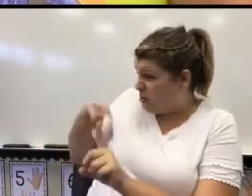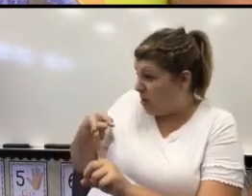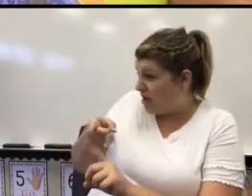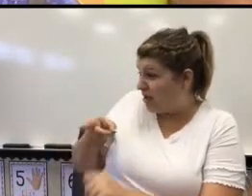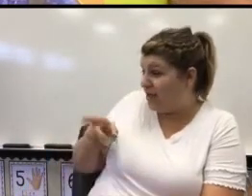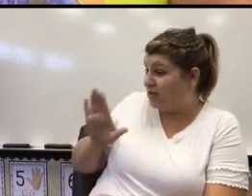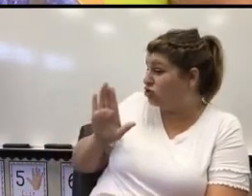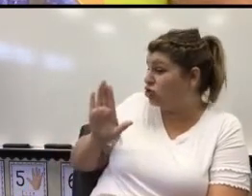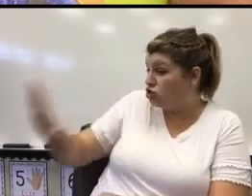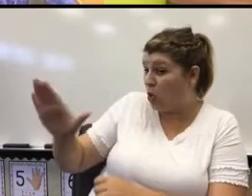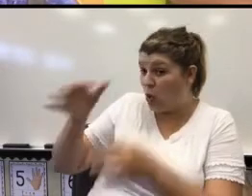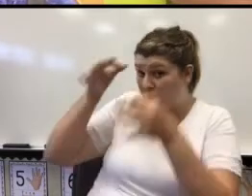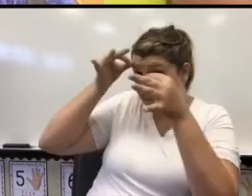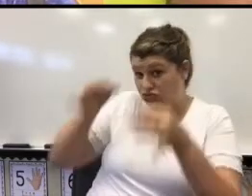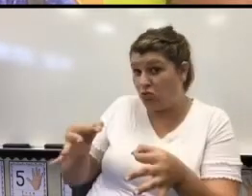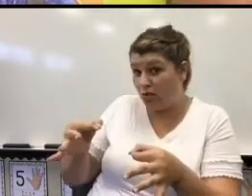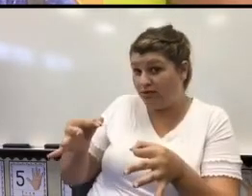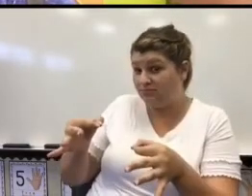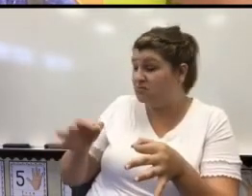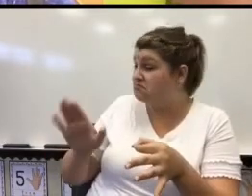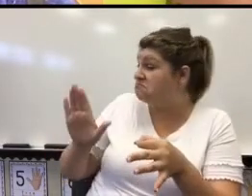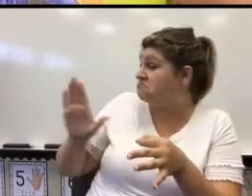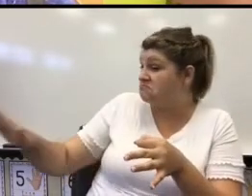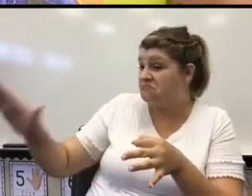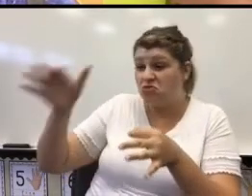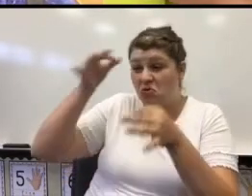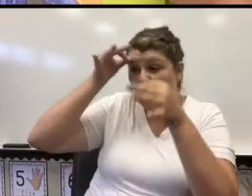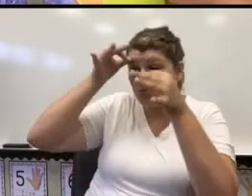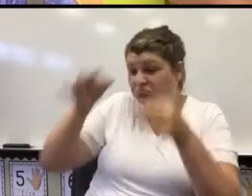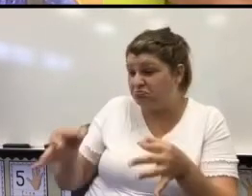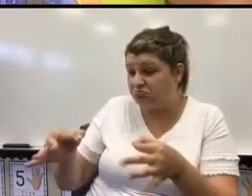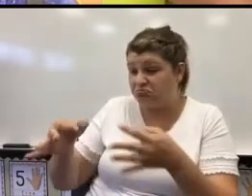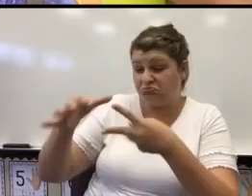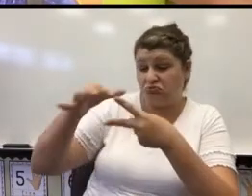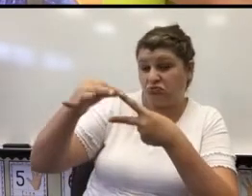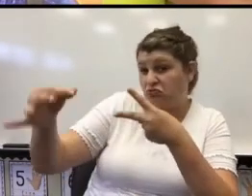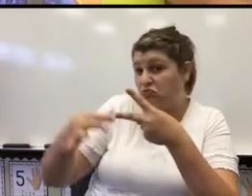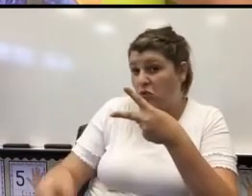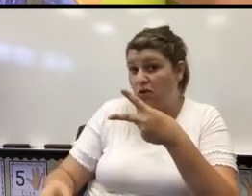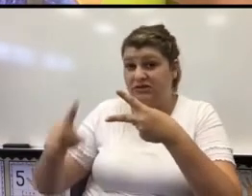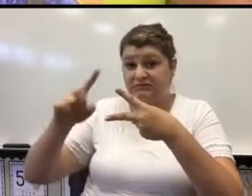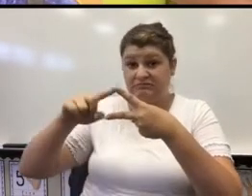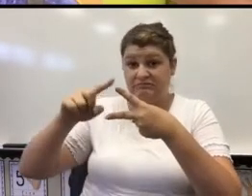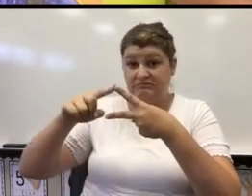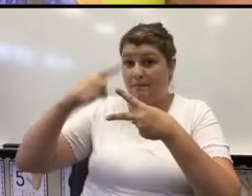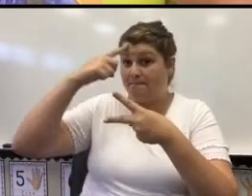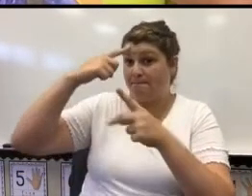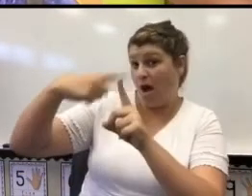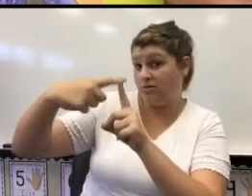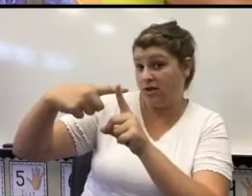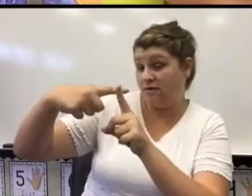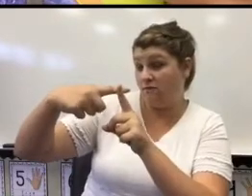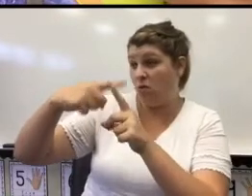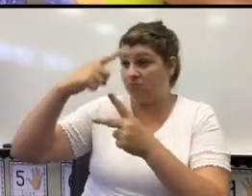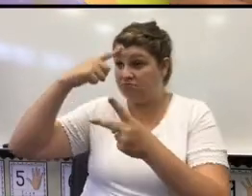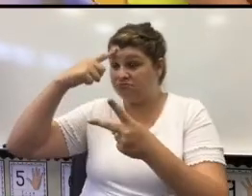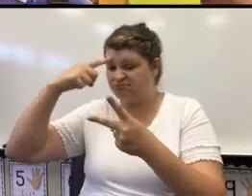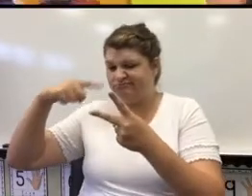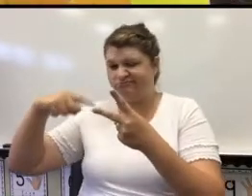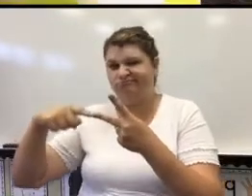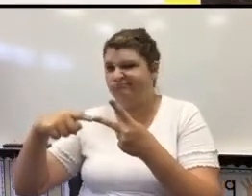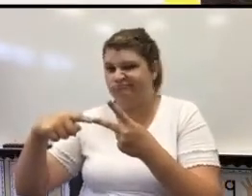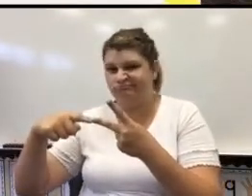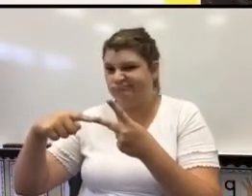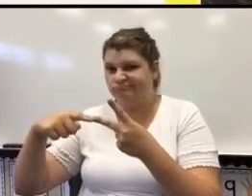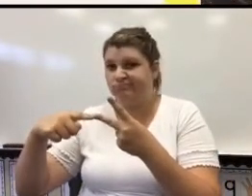thing, George. You possess the greatest power in the world. It's the power to choose to be